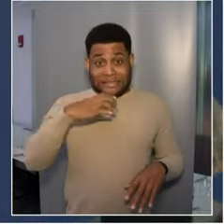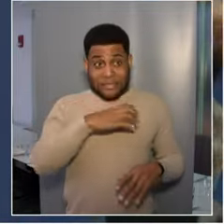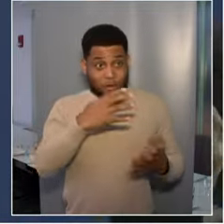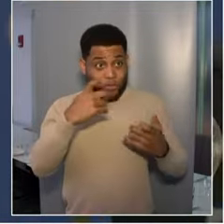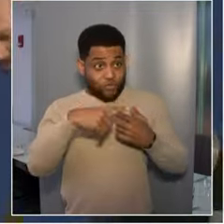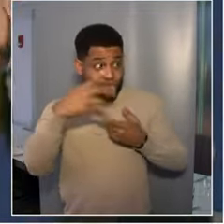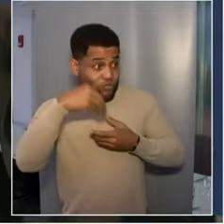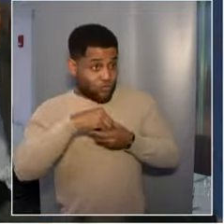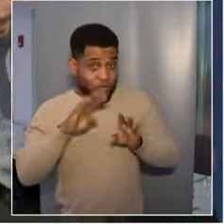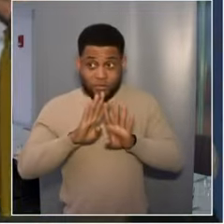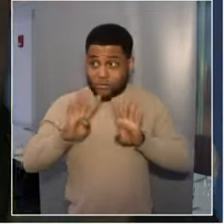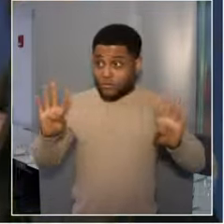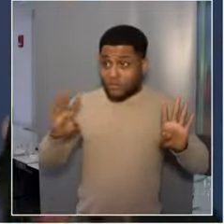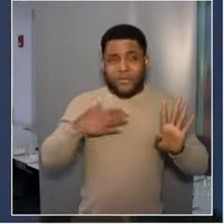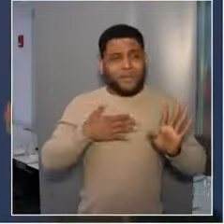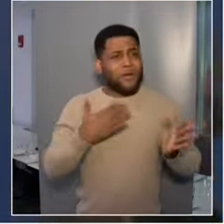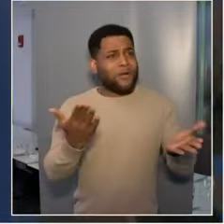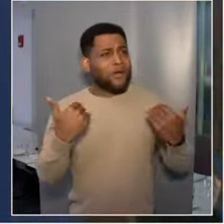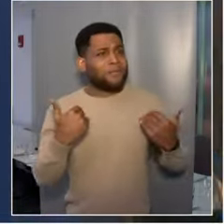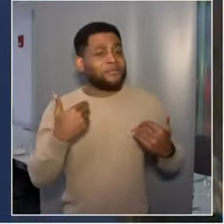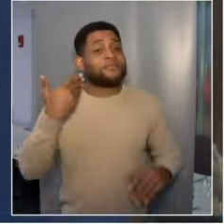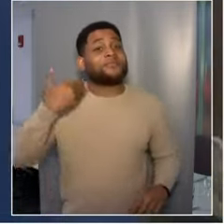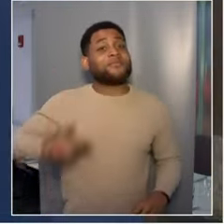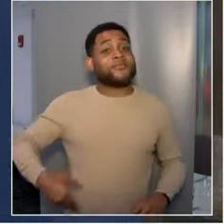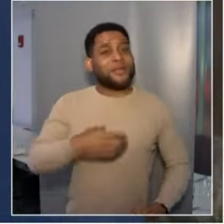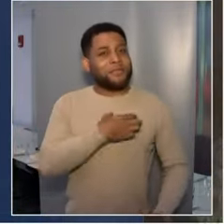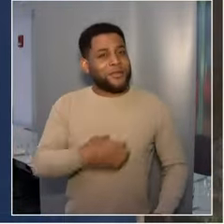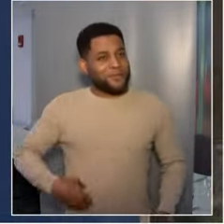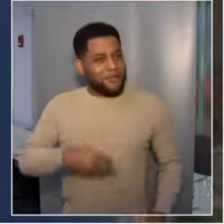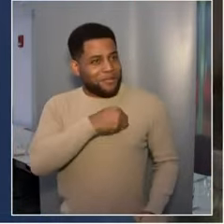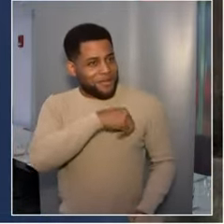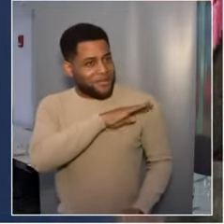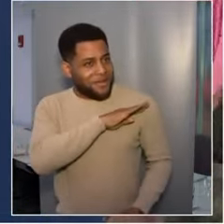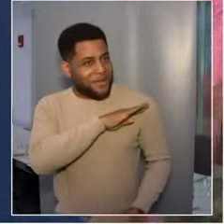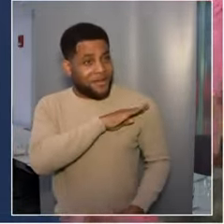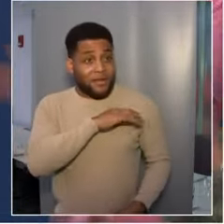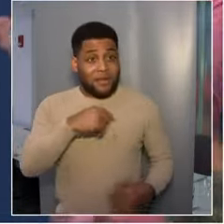My name is Muriel Bowser. I'm the mayor of the best city in the world,